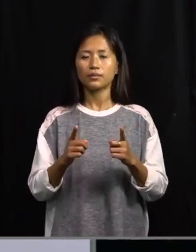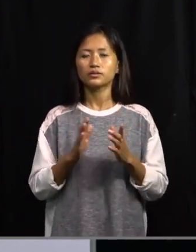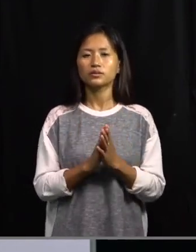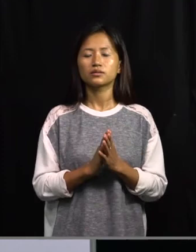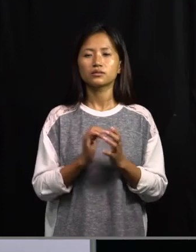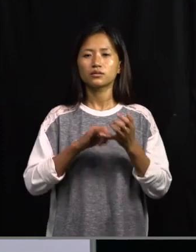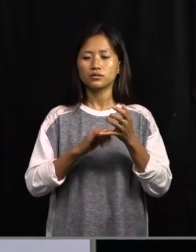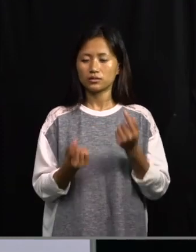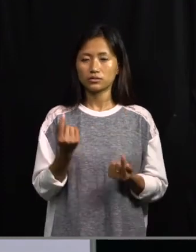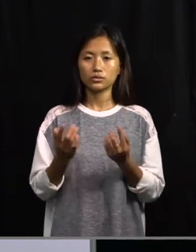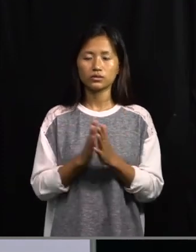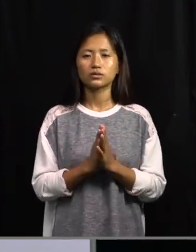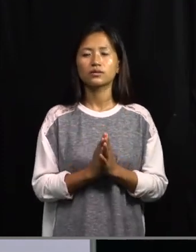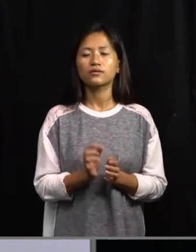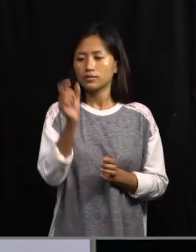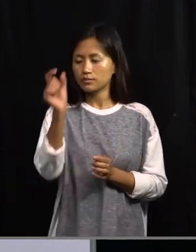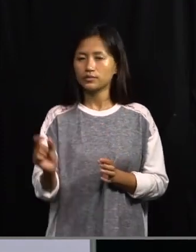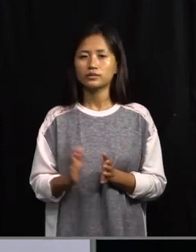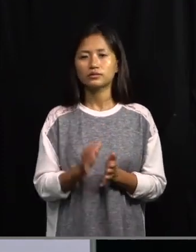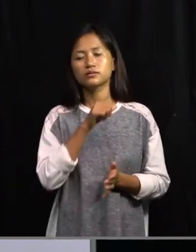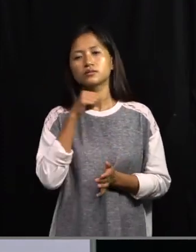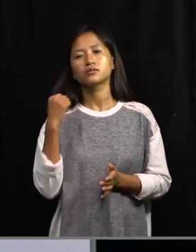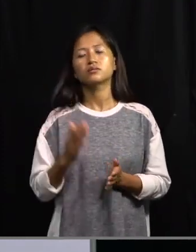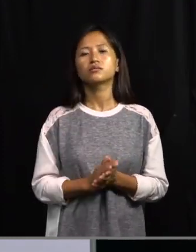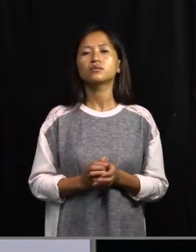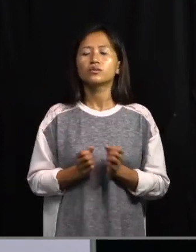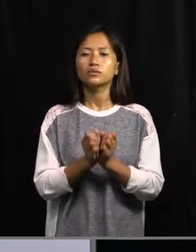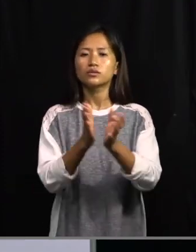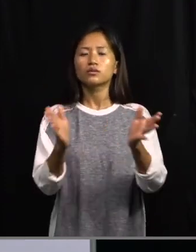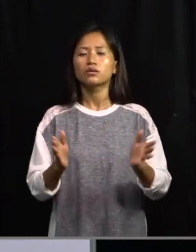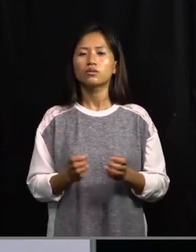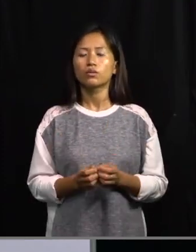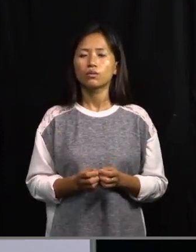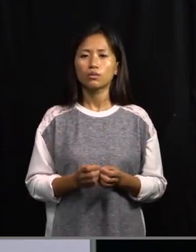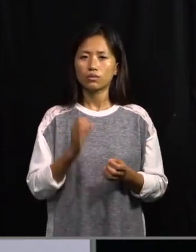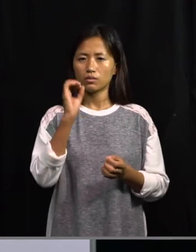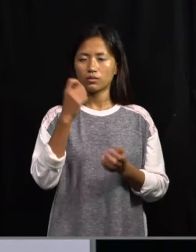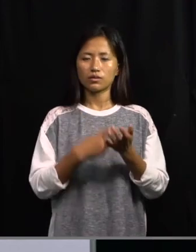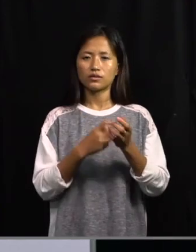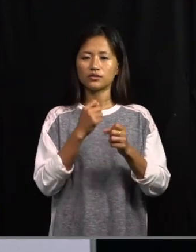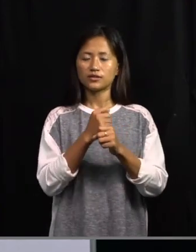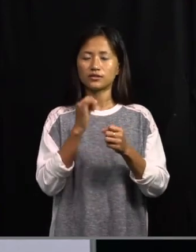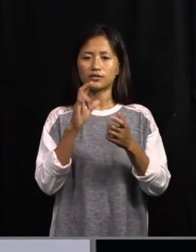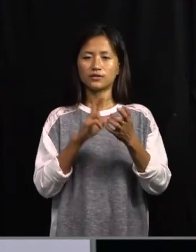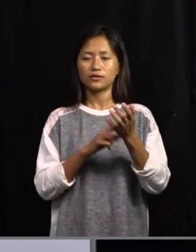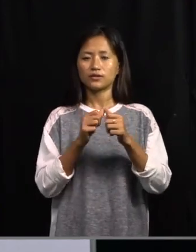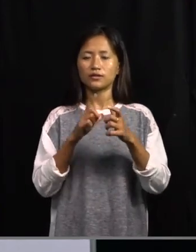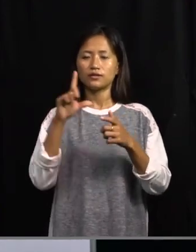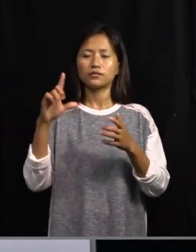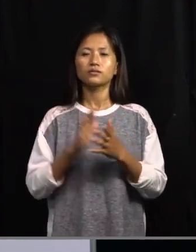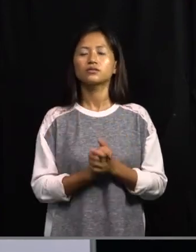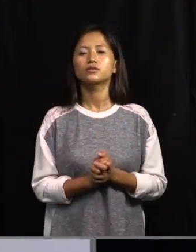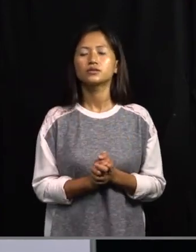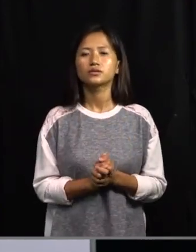where if a person dies without original heir, without any heir, or without writing any will,